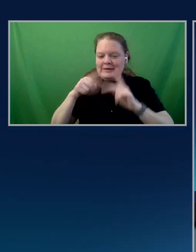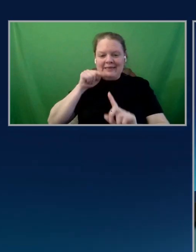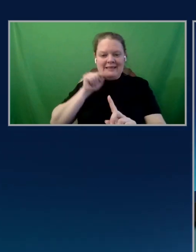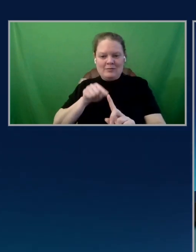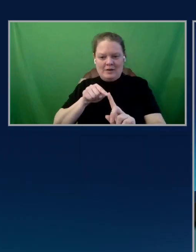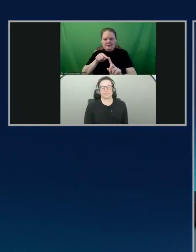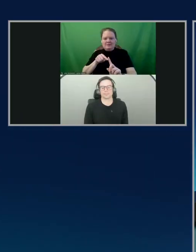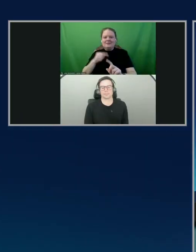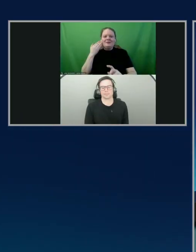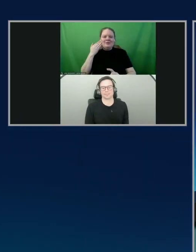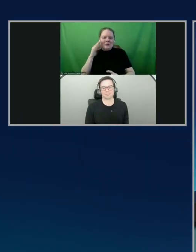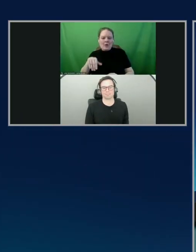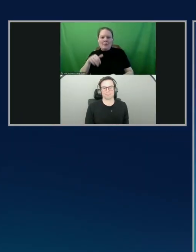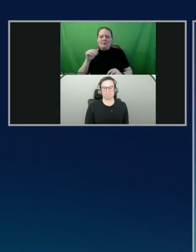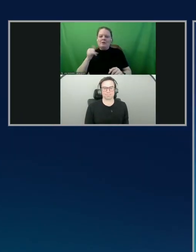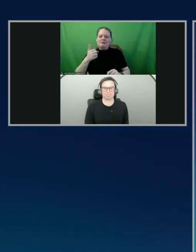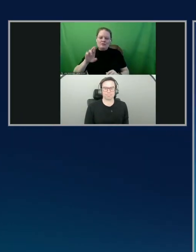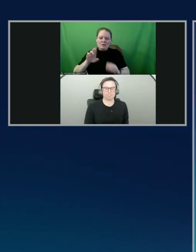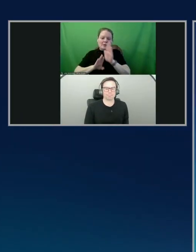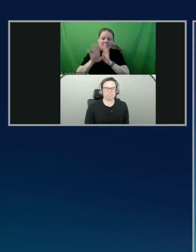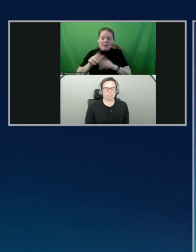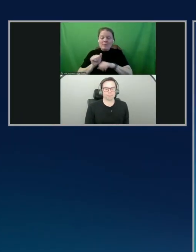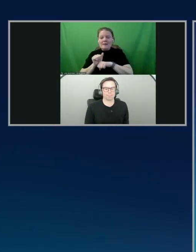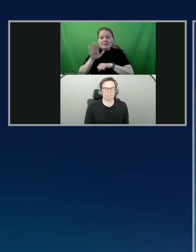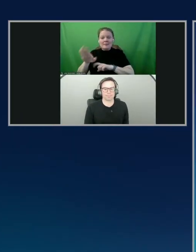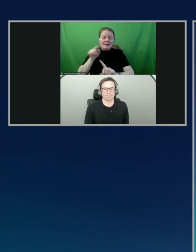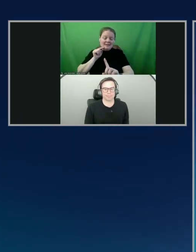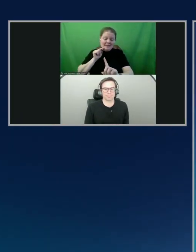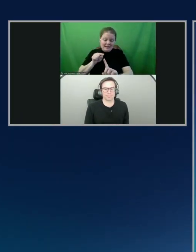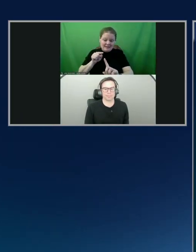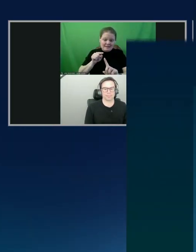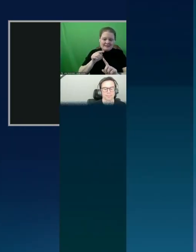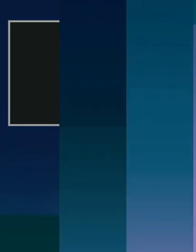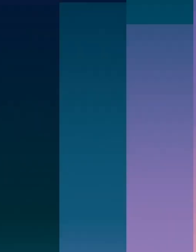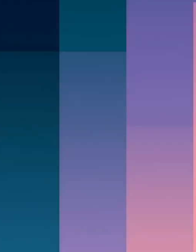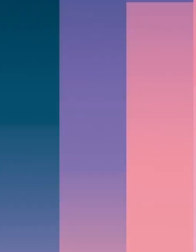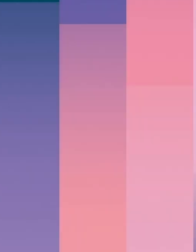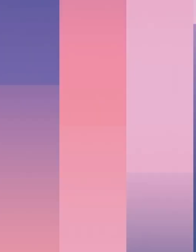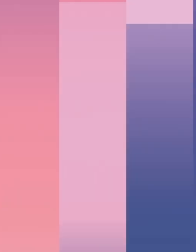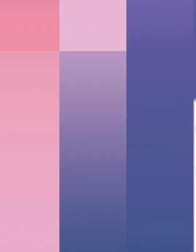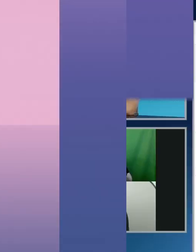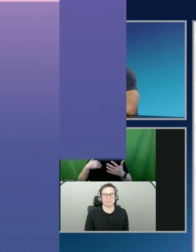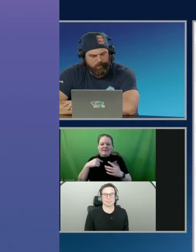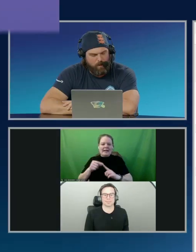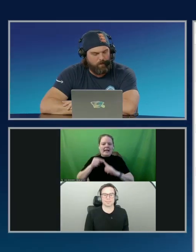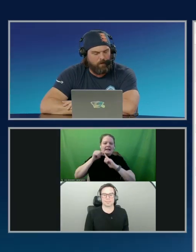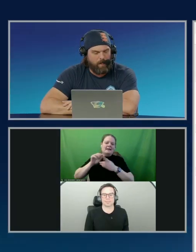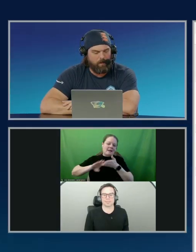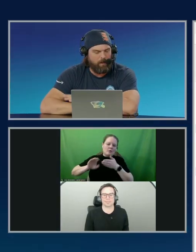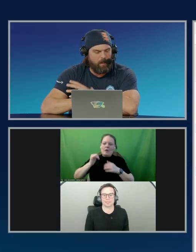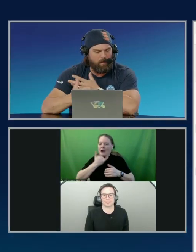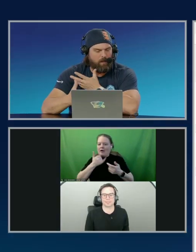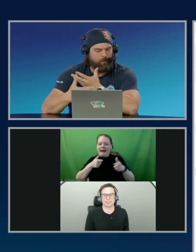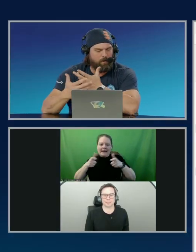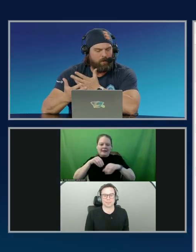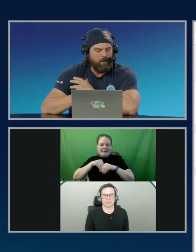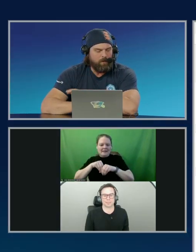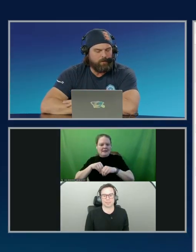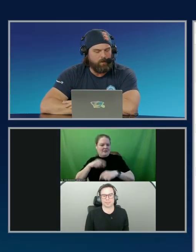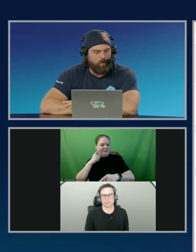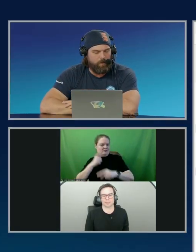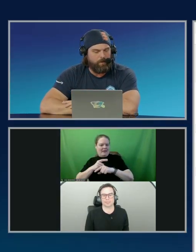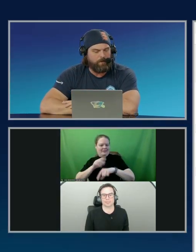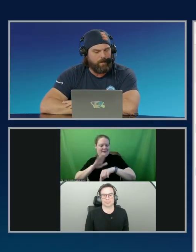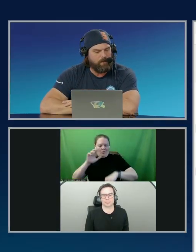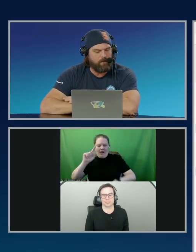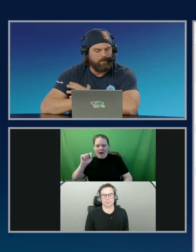the junior developer that submitted this didn't really put any exception or error handling in this. And it's rightly called out. Like, hey, if you're